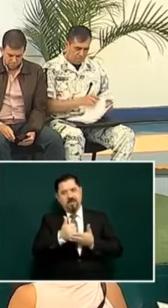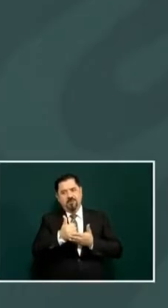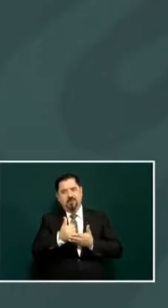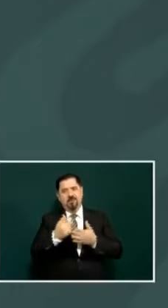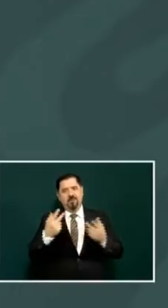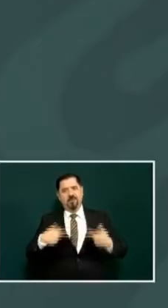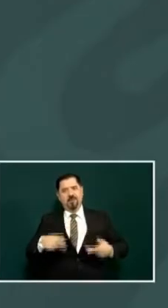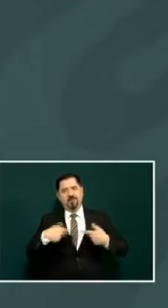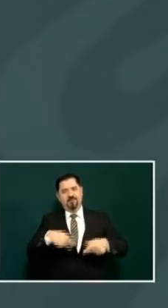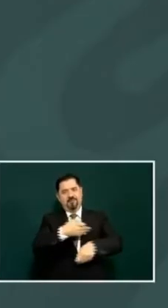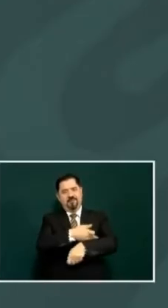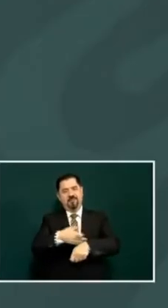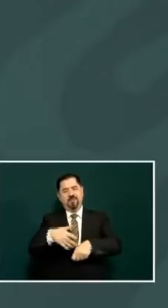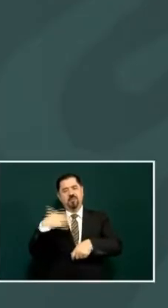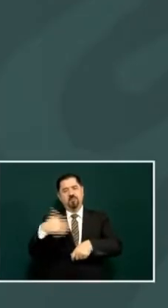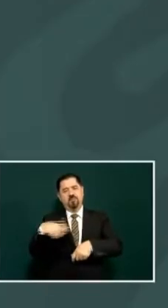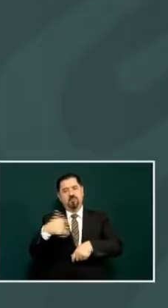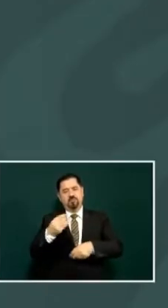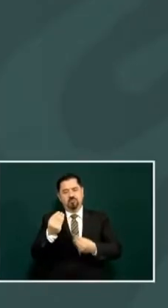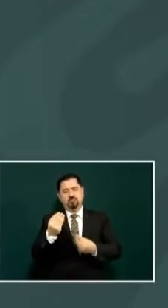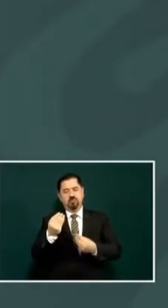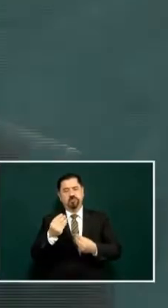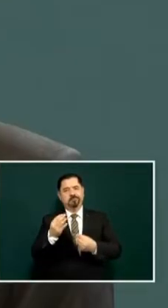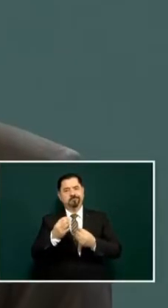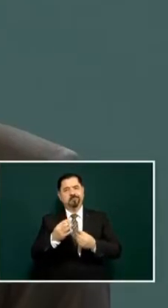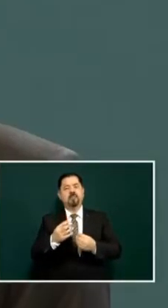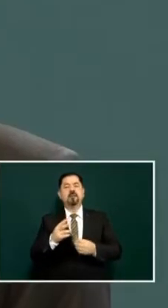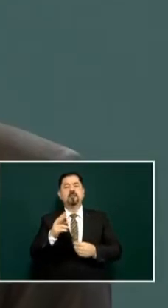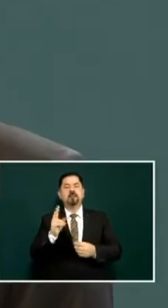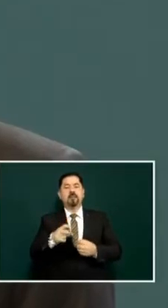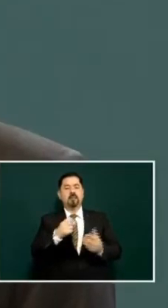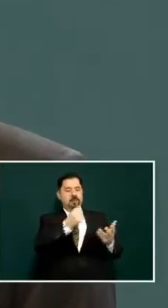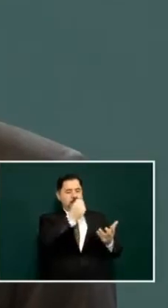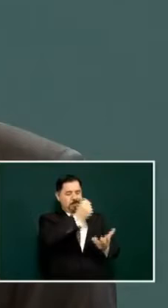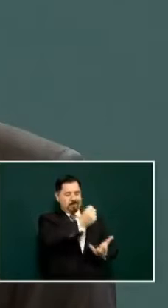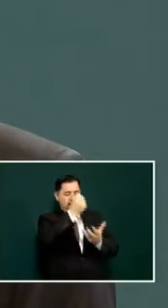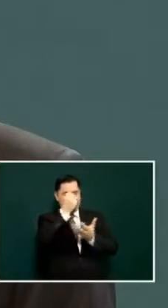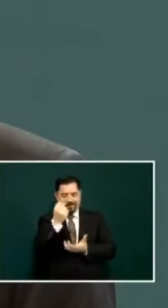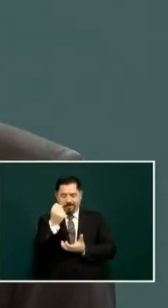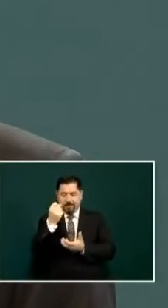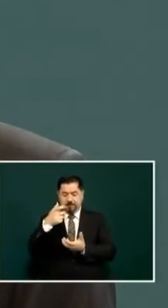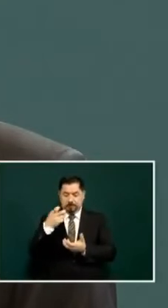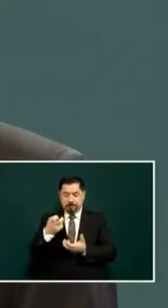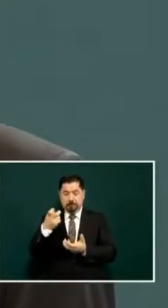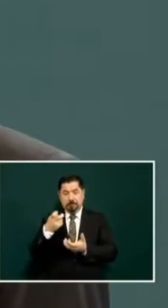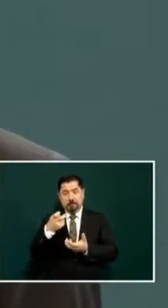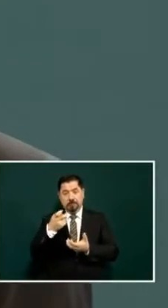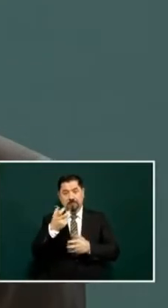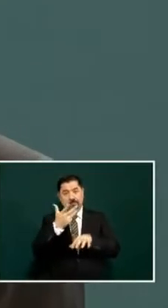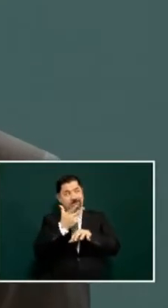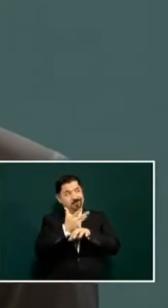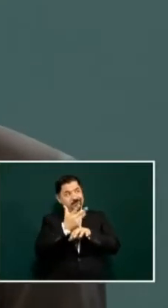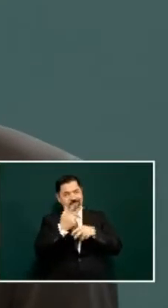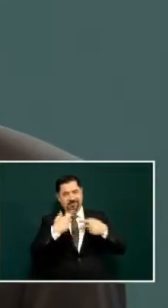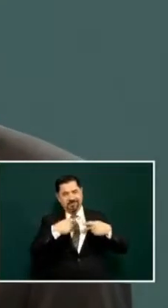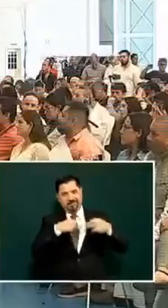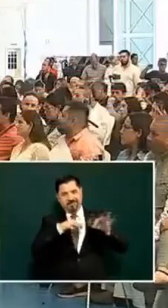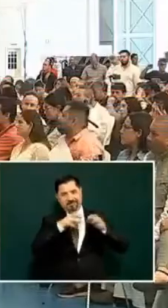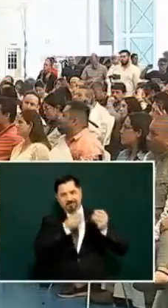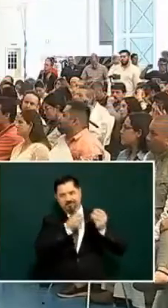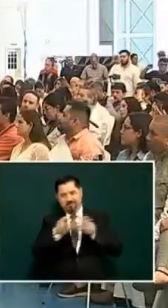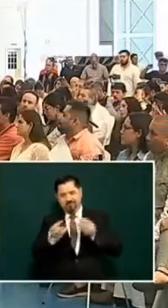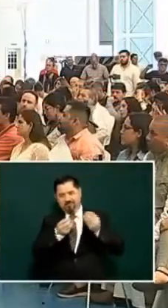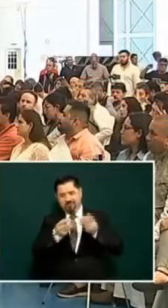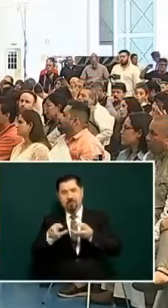many people I would say it's the principle investment for the people of